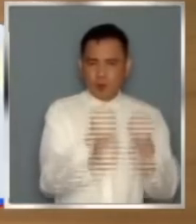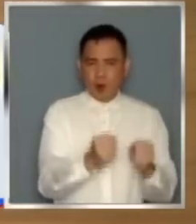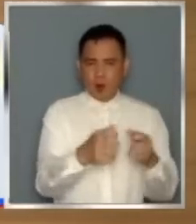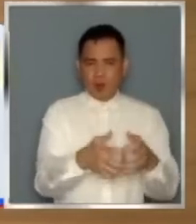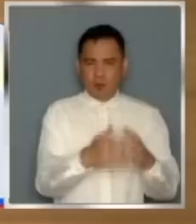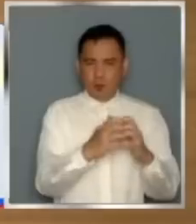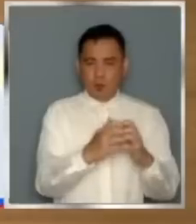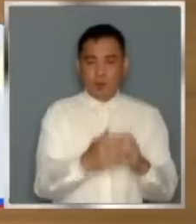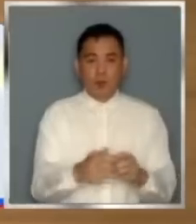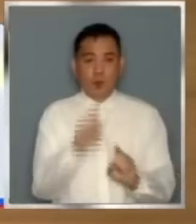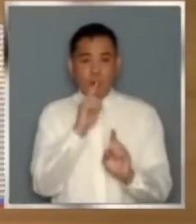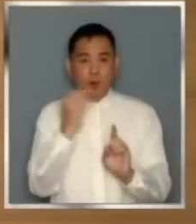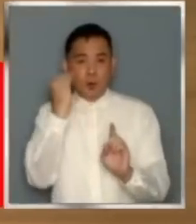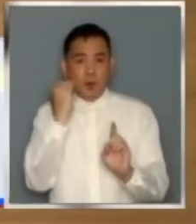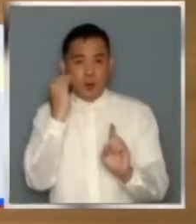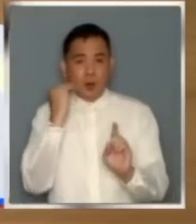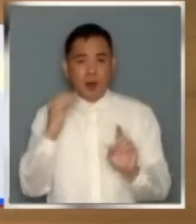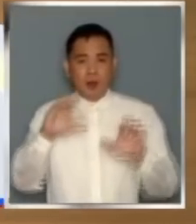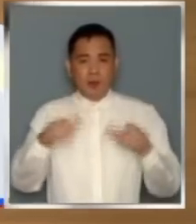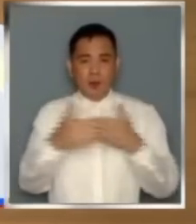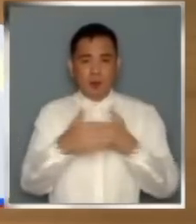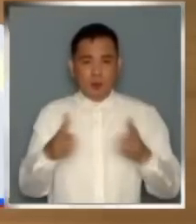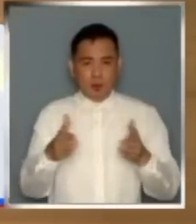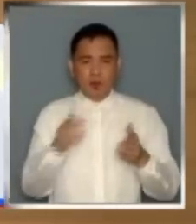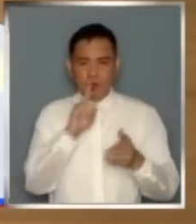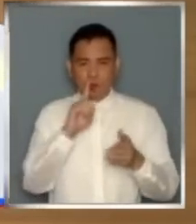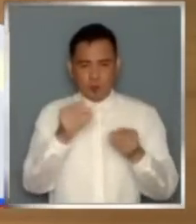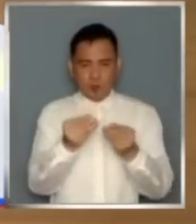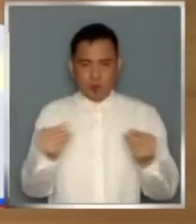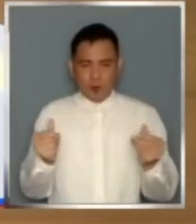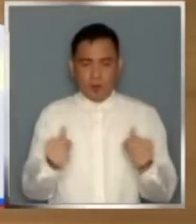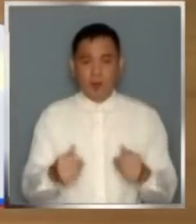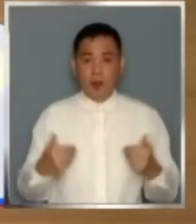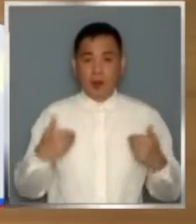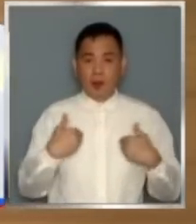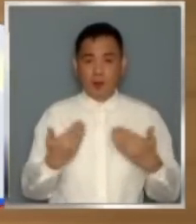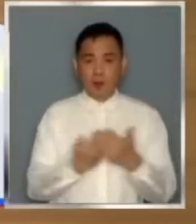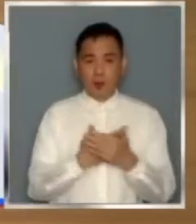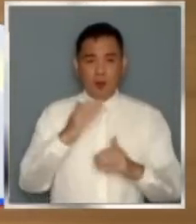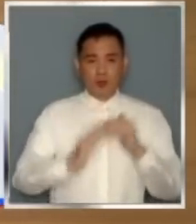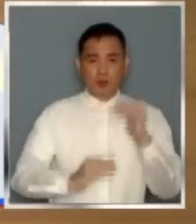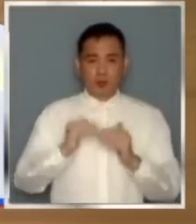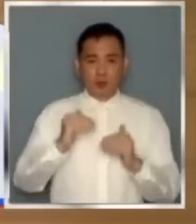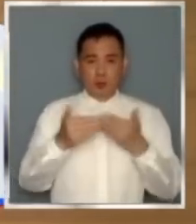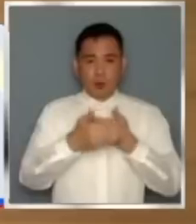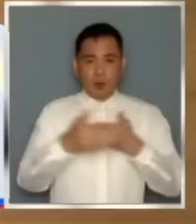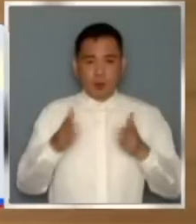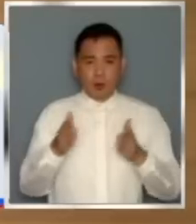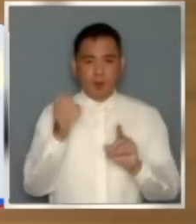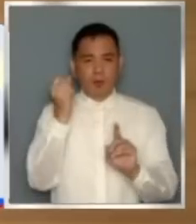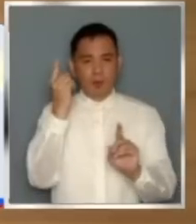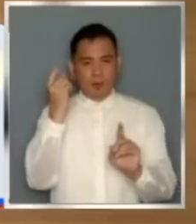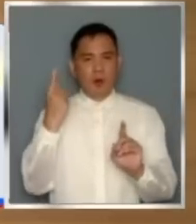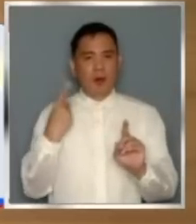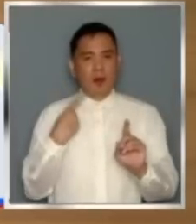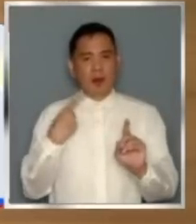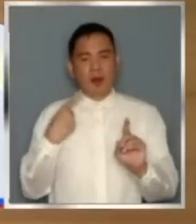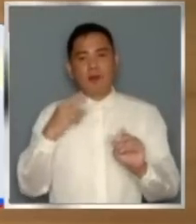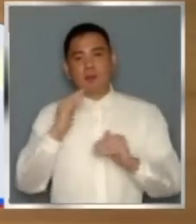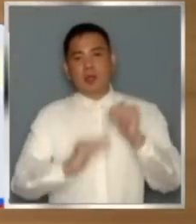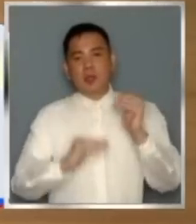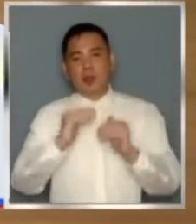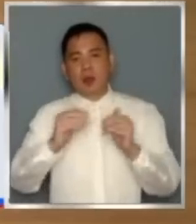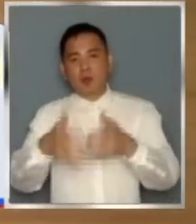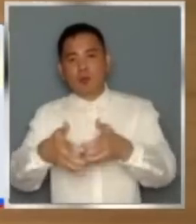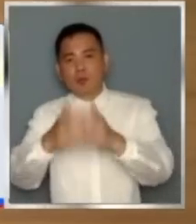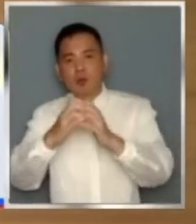addressed. Aside from new construction, schools and facilities are being retrofitted to become ready for the future, ready for hybrid and